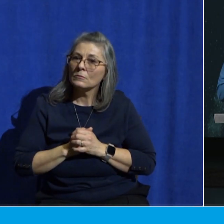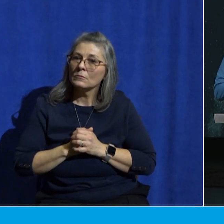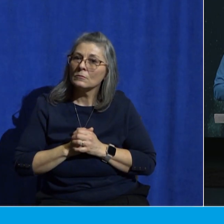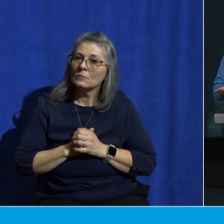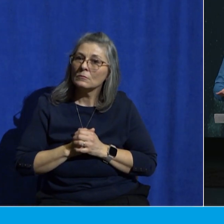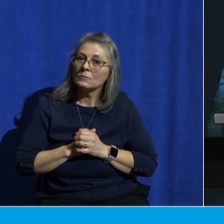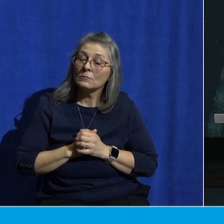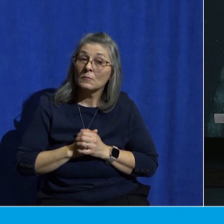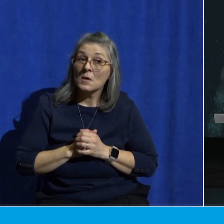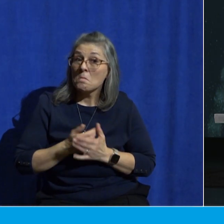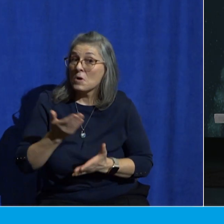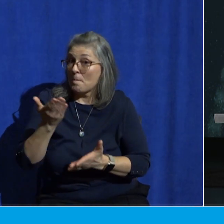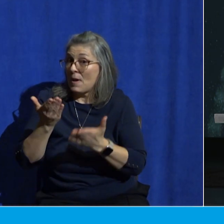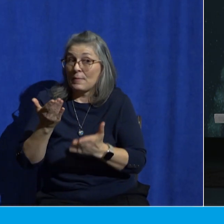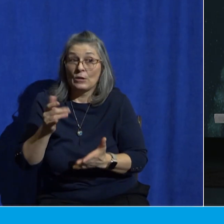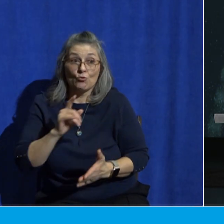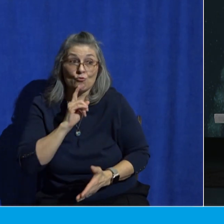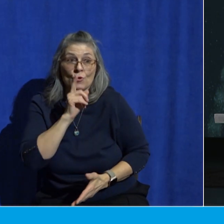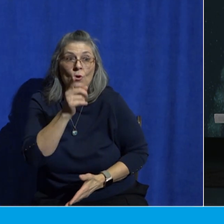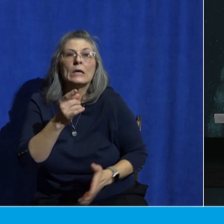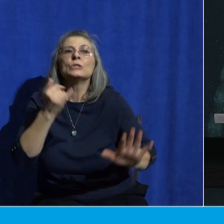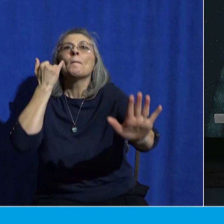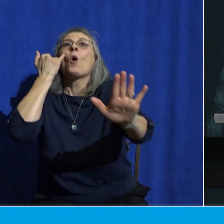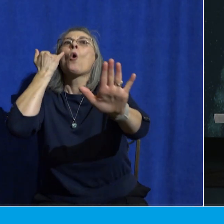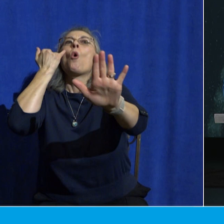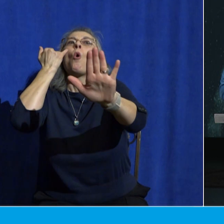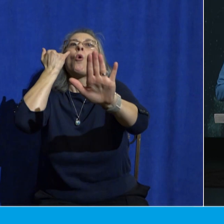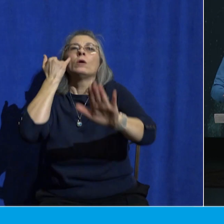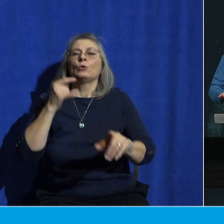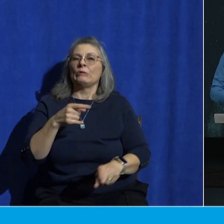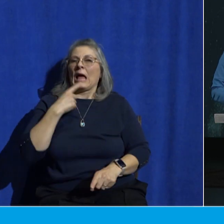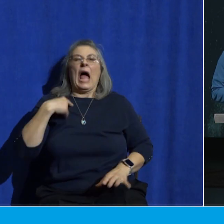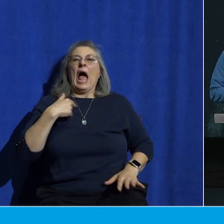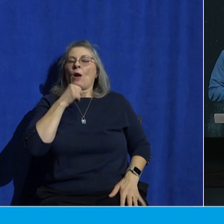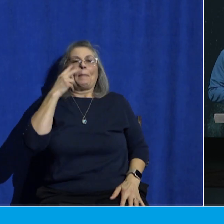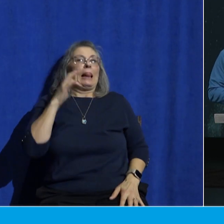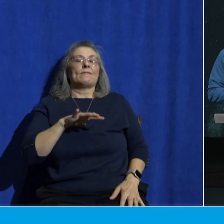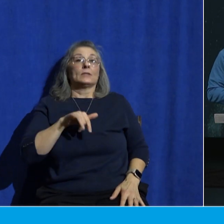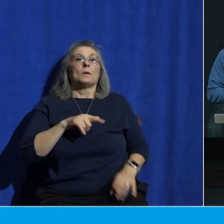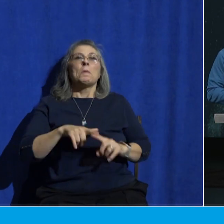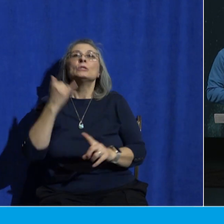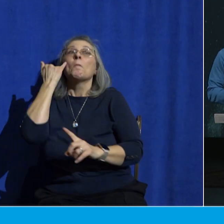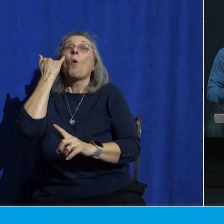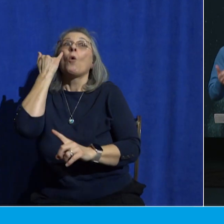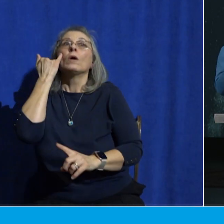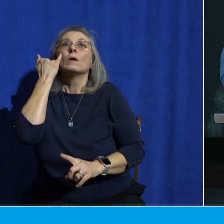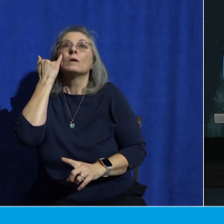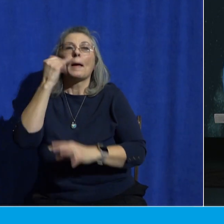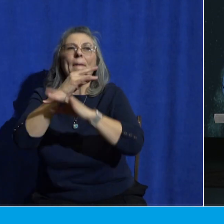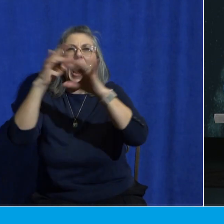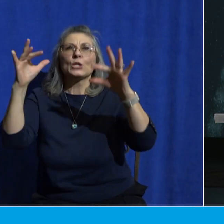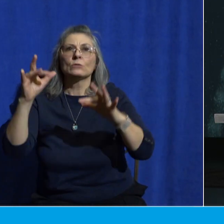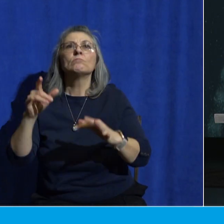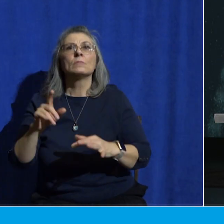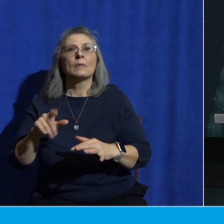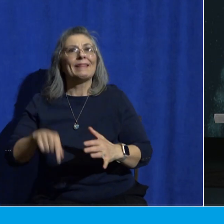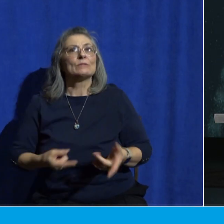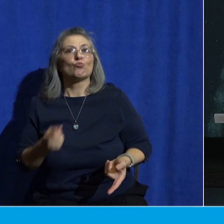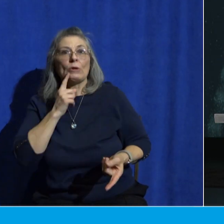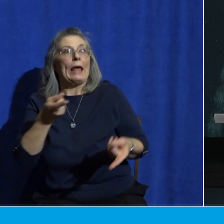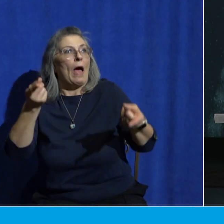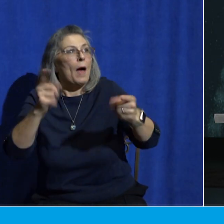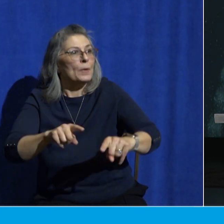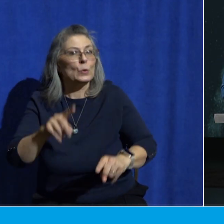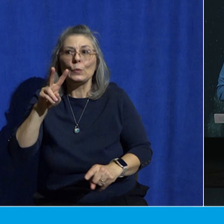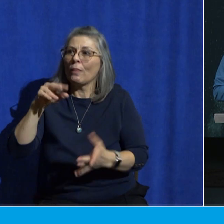What if it's true? Just imagine for a moment it's true. That 2,000 years ago in